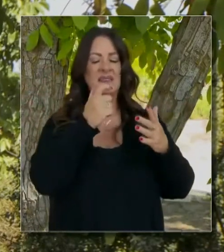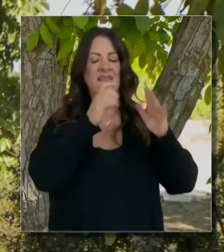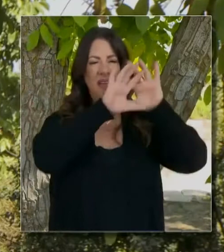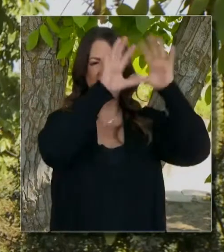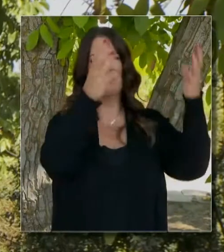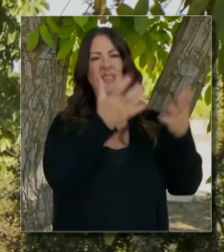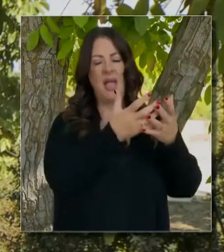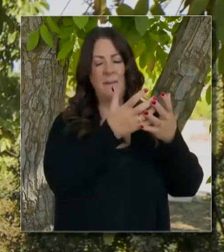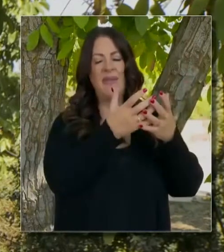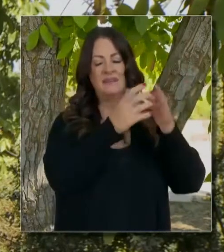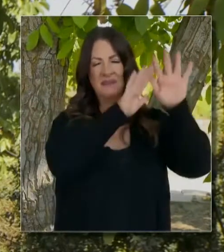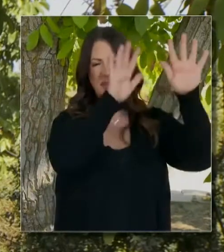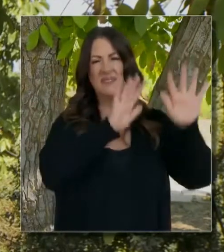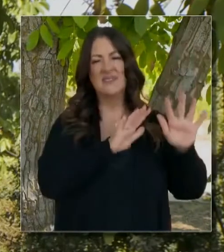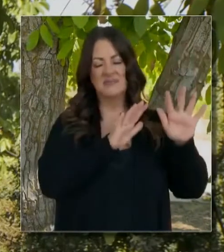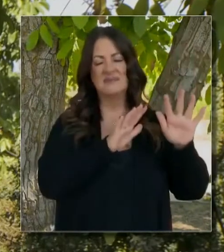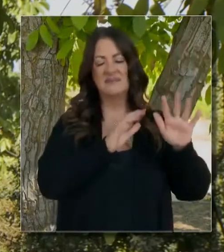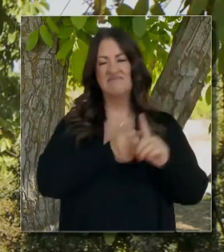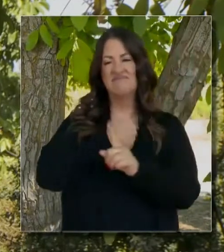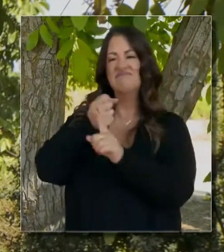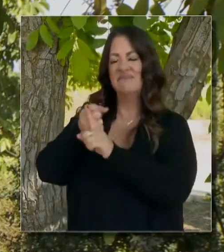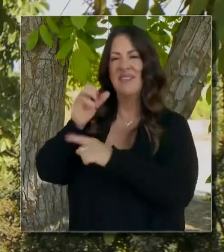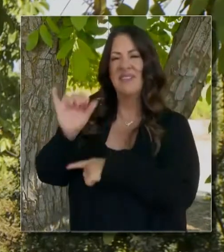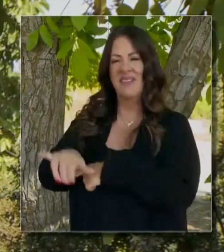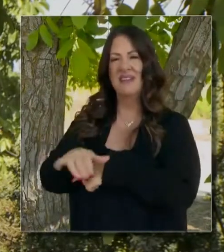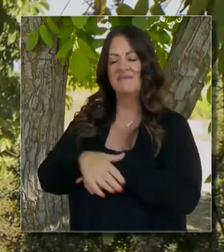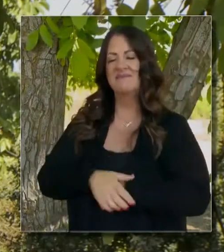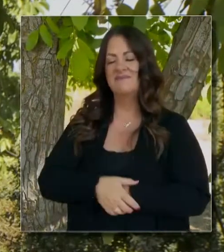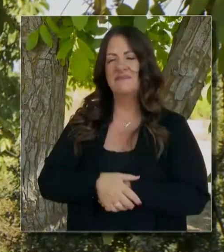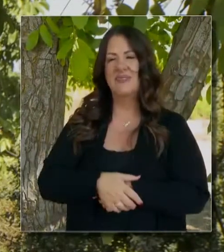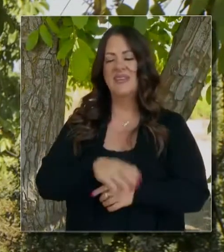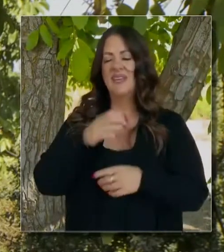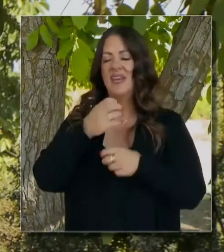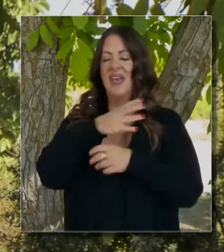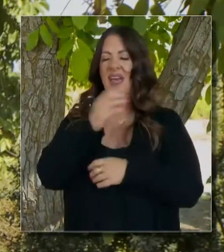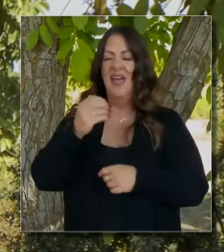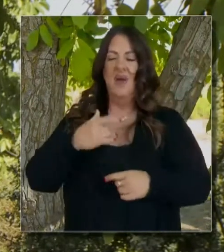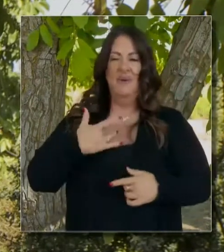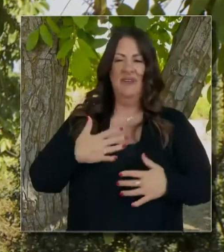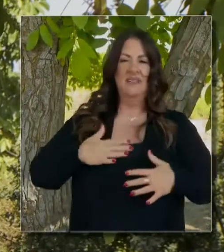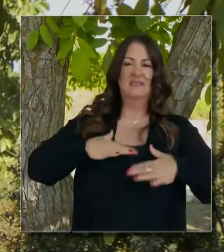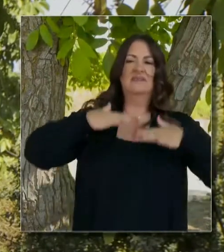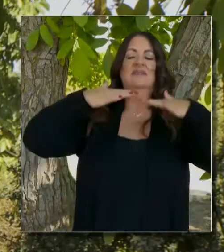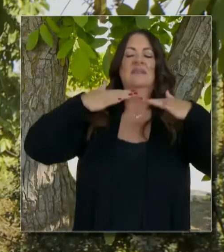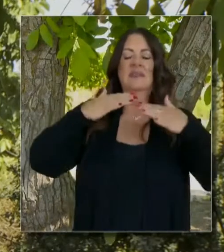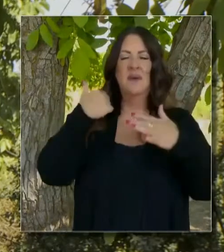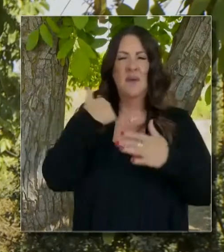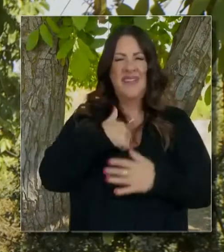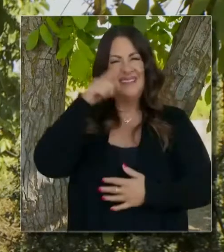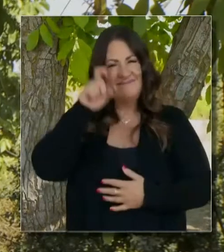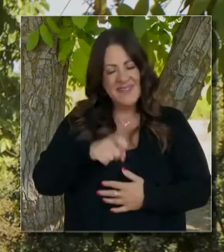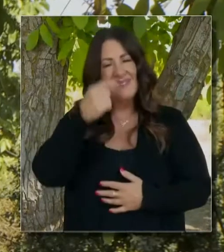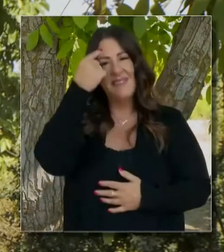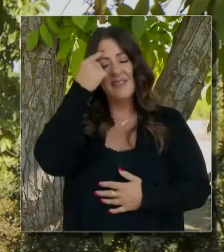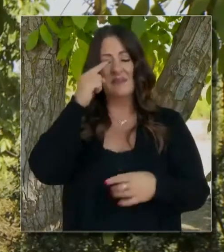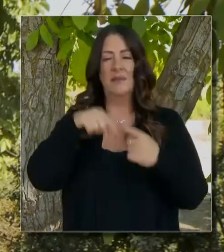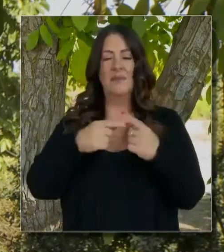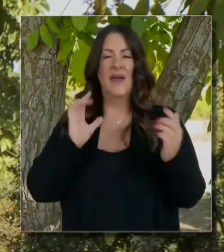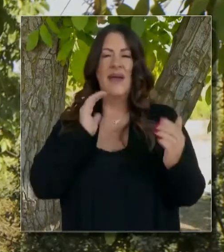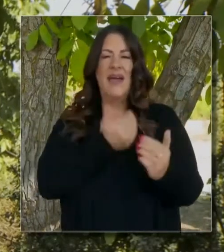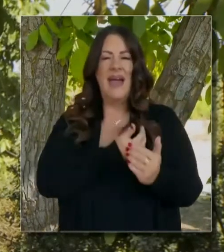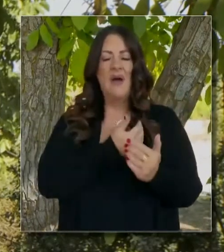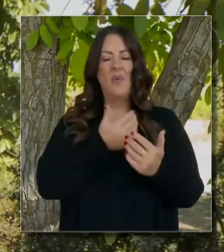pandemic that has created economic dislocation and anxiety, that we have to think about